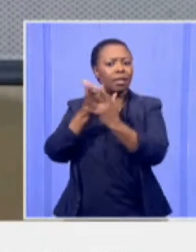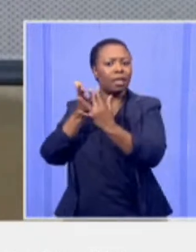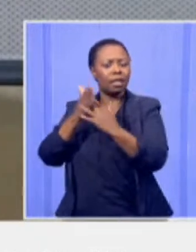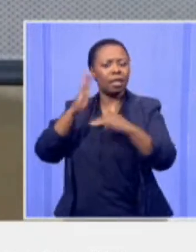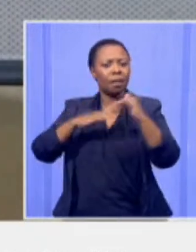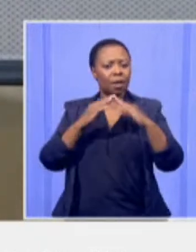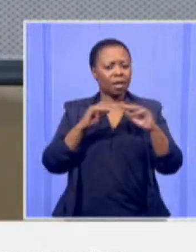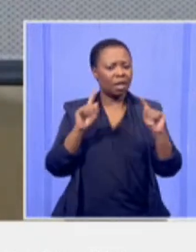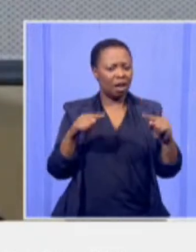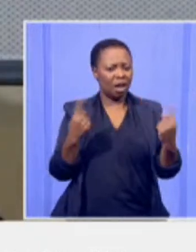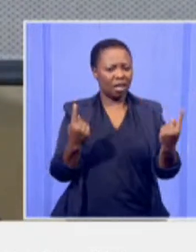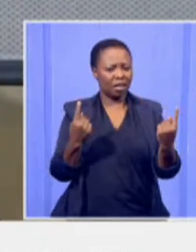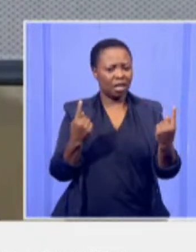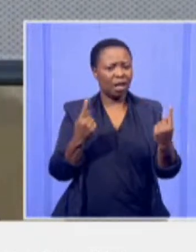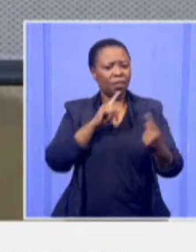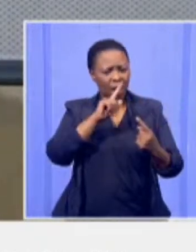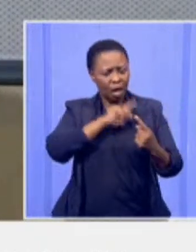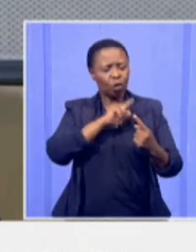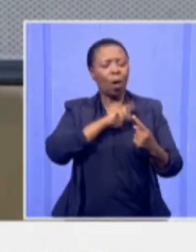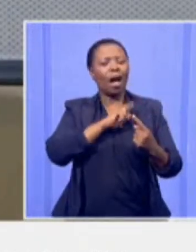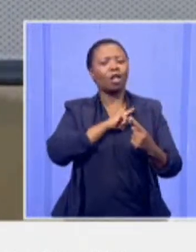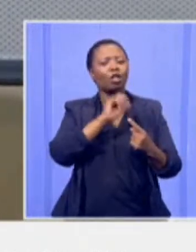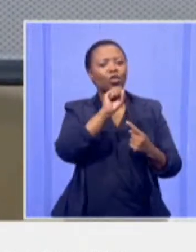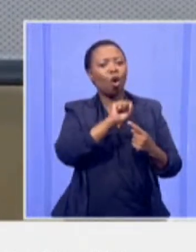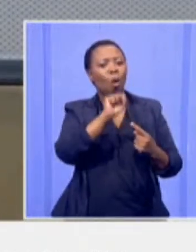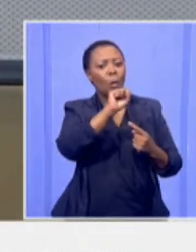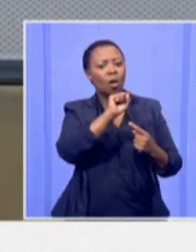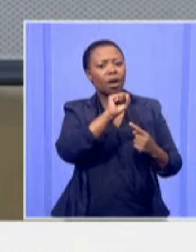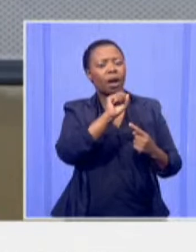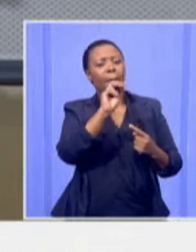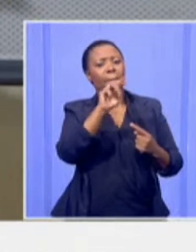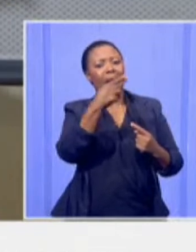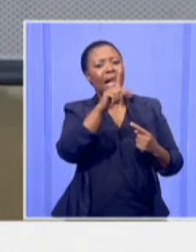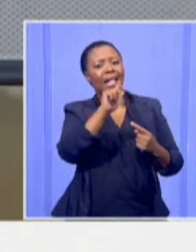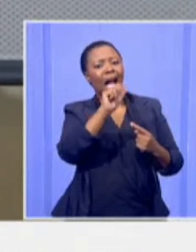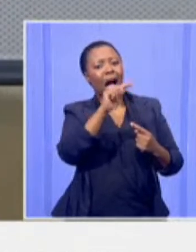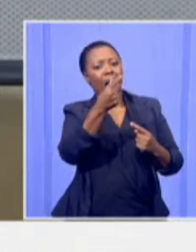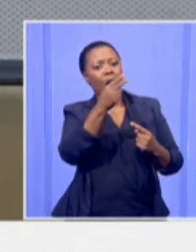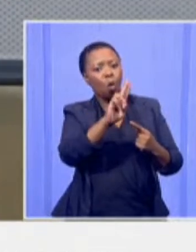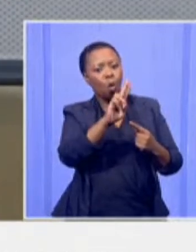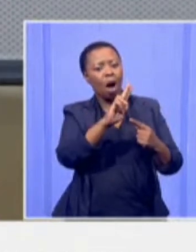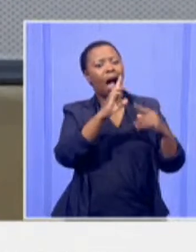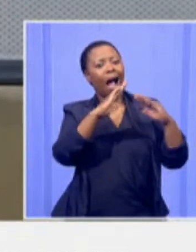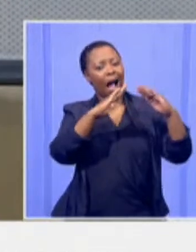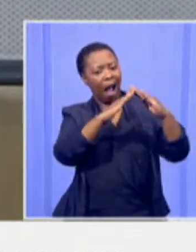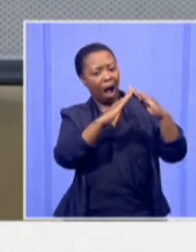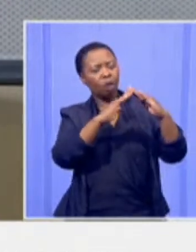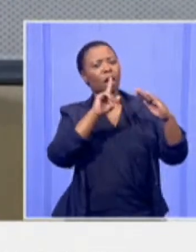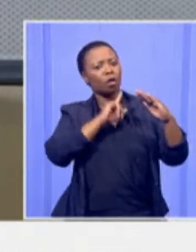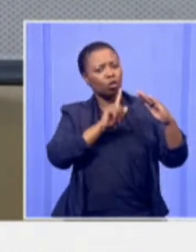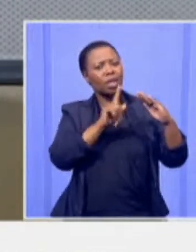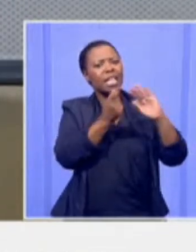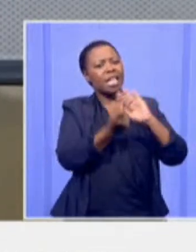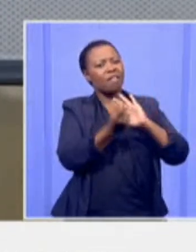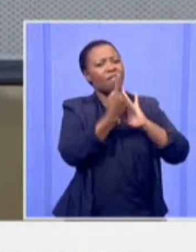building like Solomon Mahlangu House, should be seen as a building that's hosting such events,